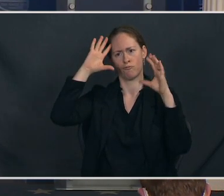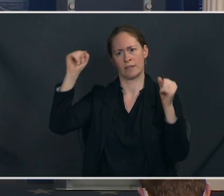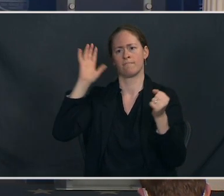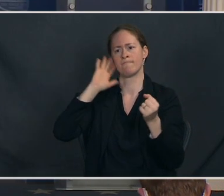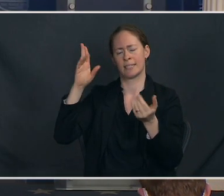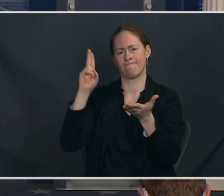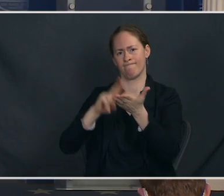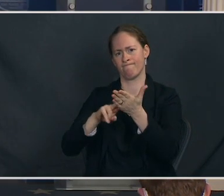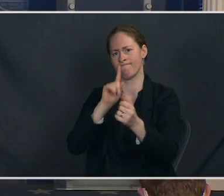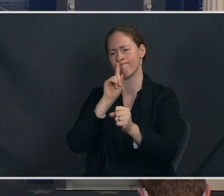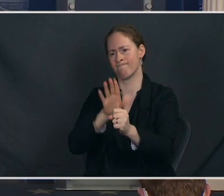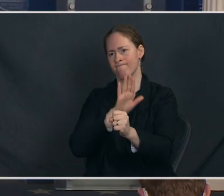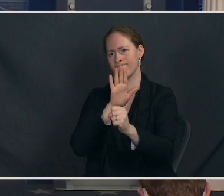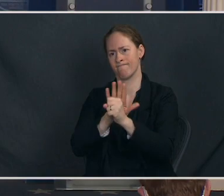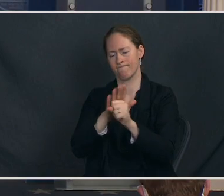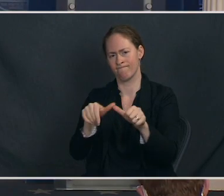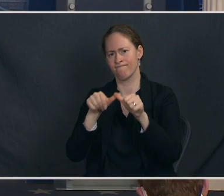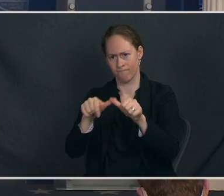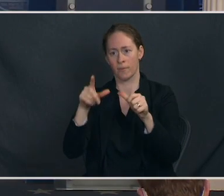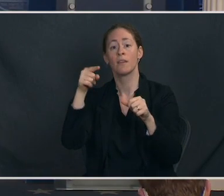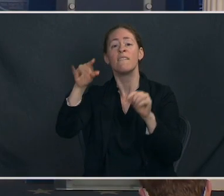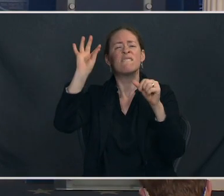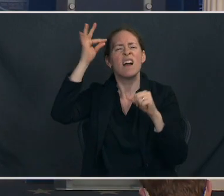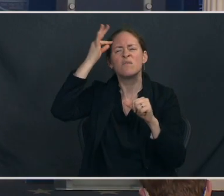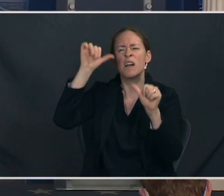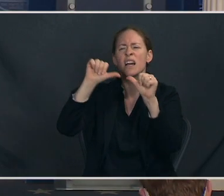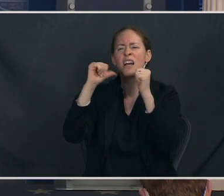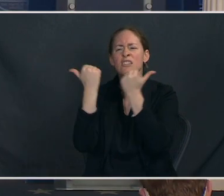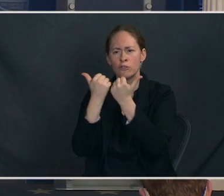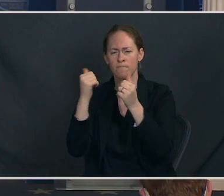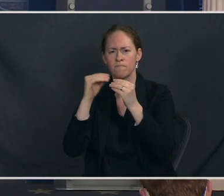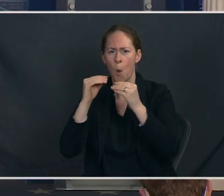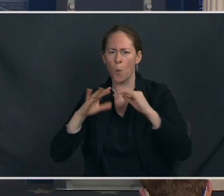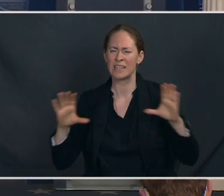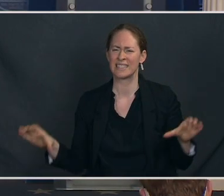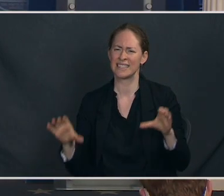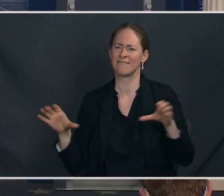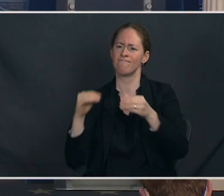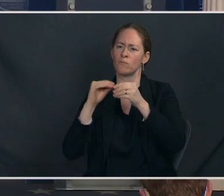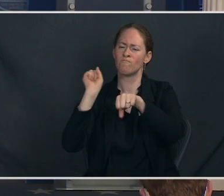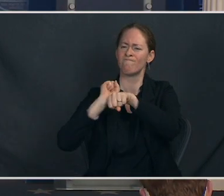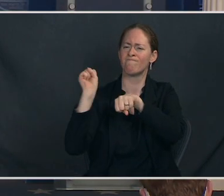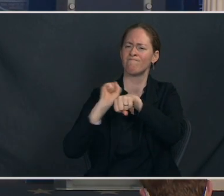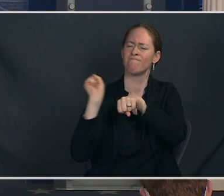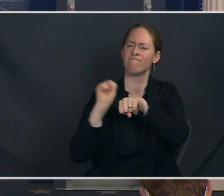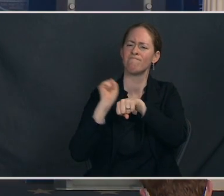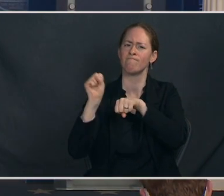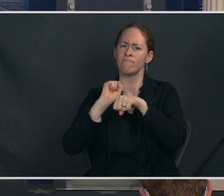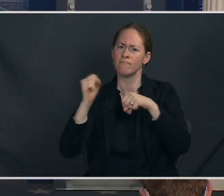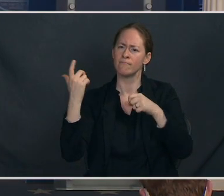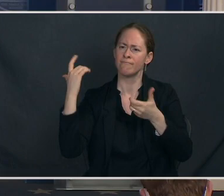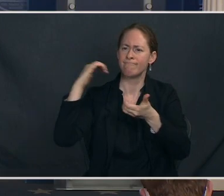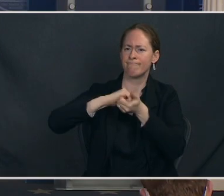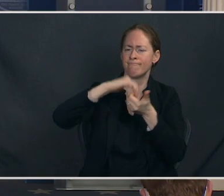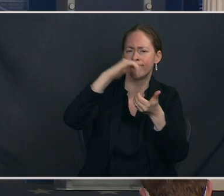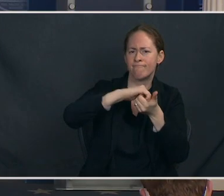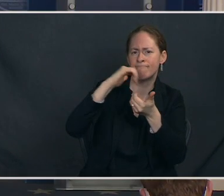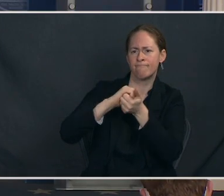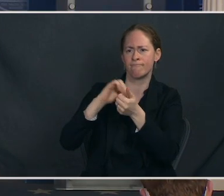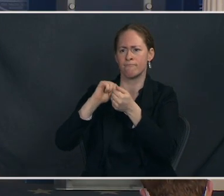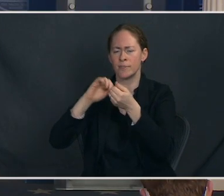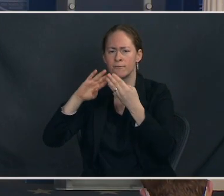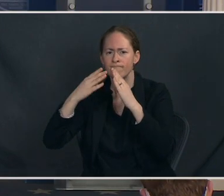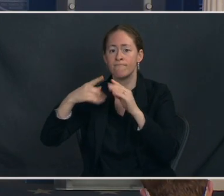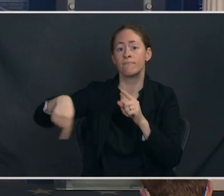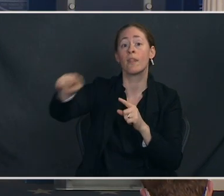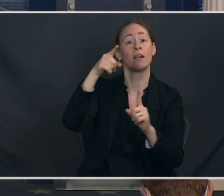federal agencies to engage in regular, robust, and meaningful consultation with tribal governments. And the